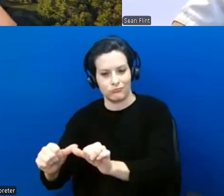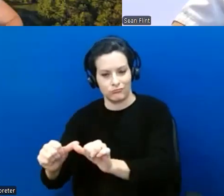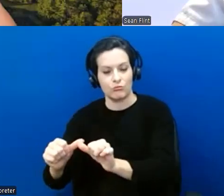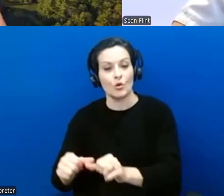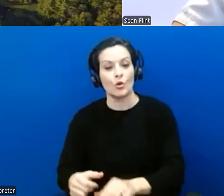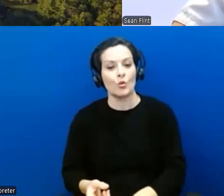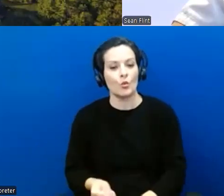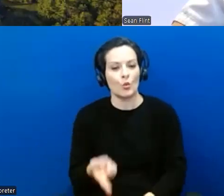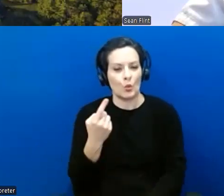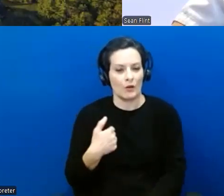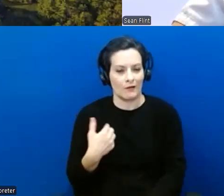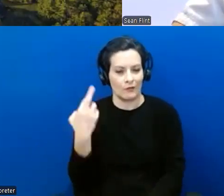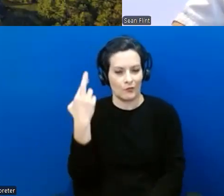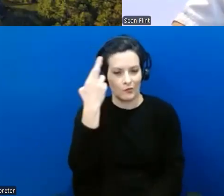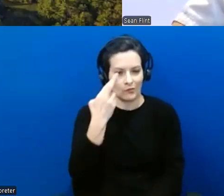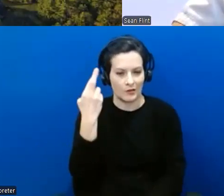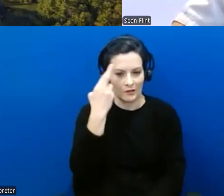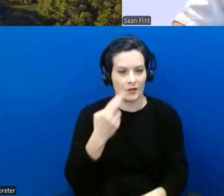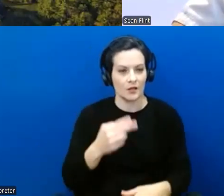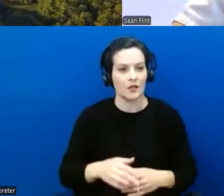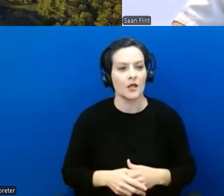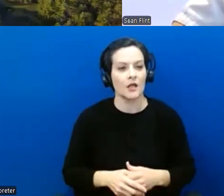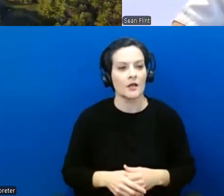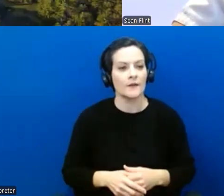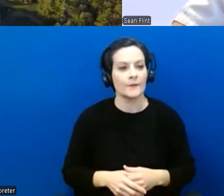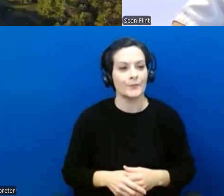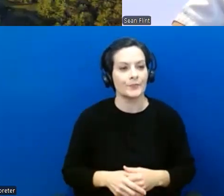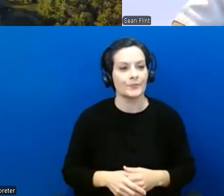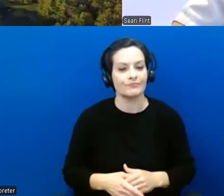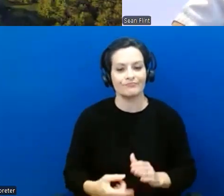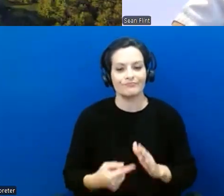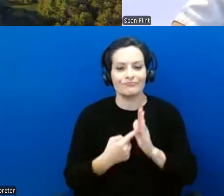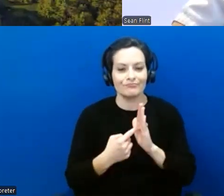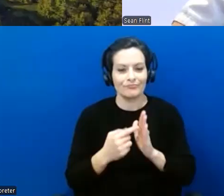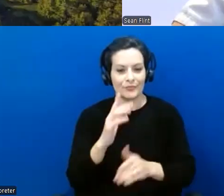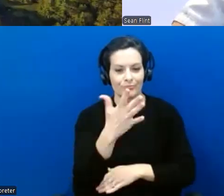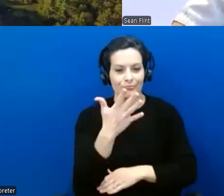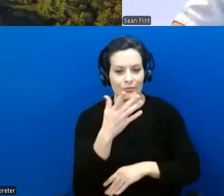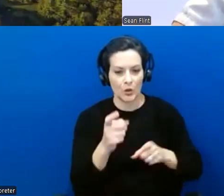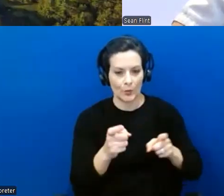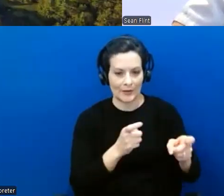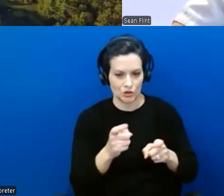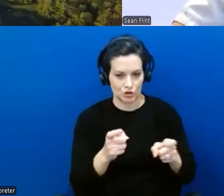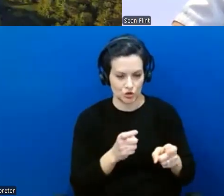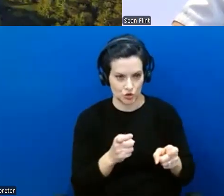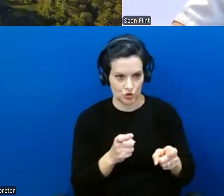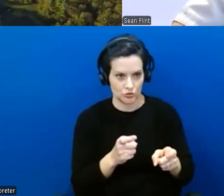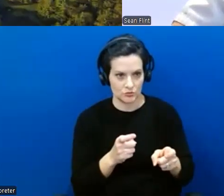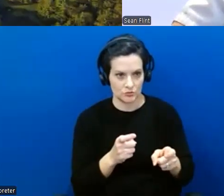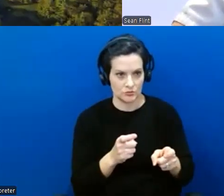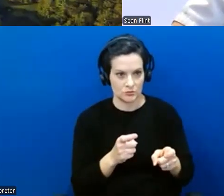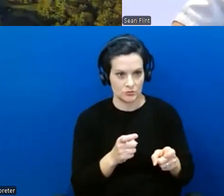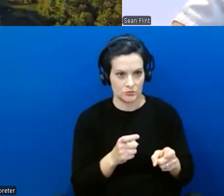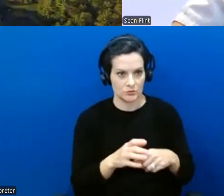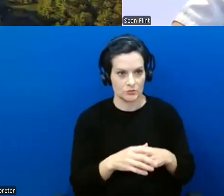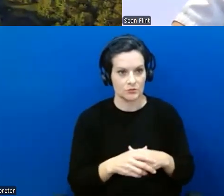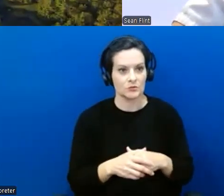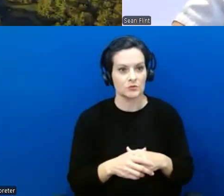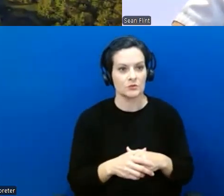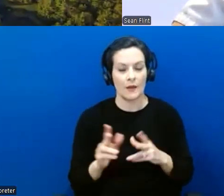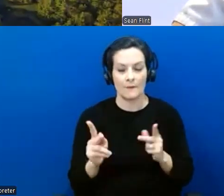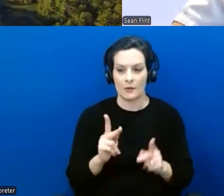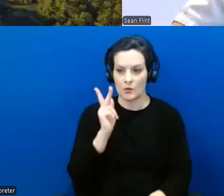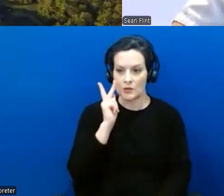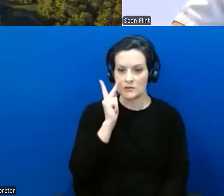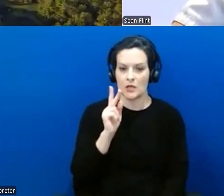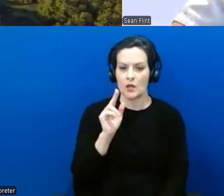really realized is that you go do some forest management, and people see that the